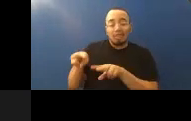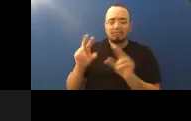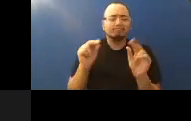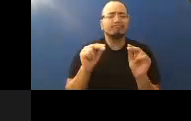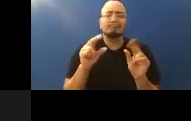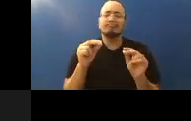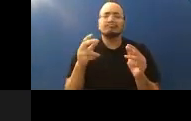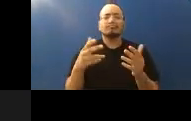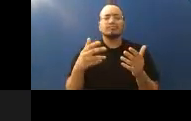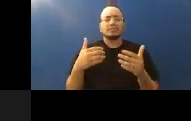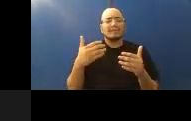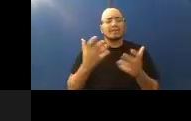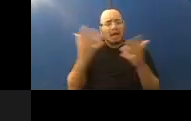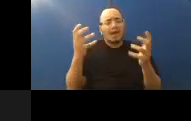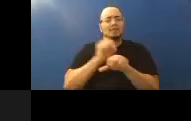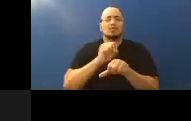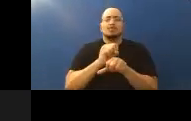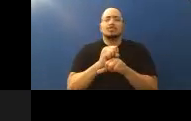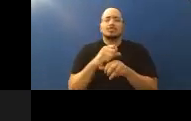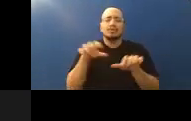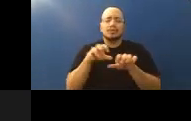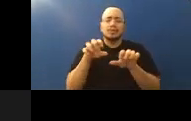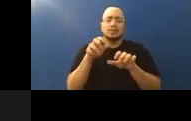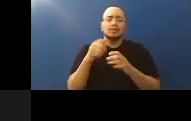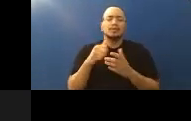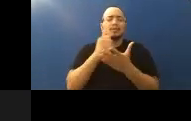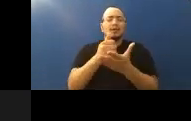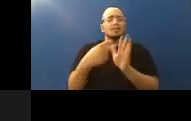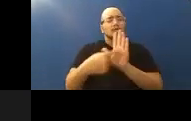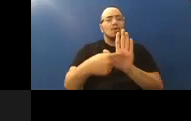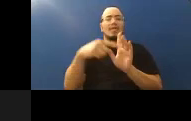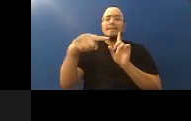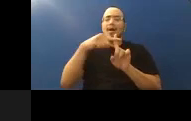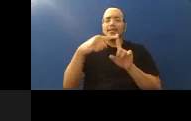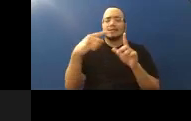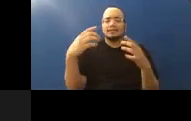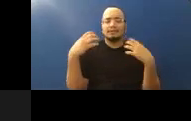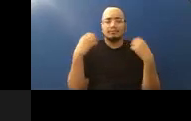really work to build up the positive masculinity.